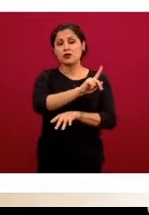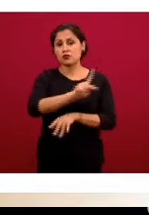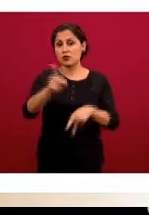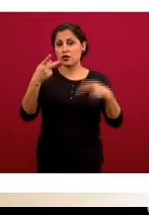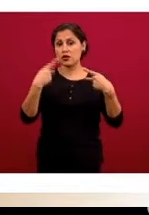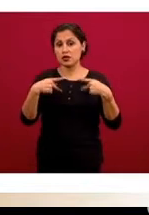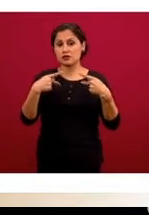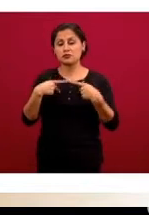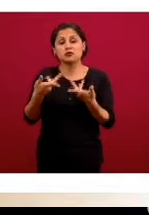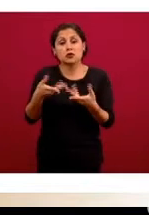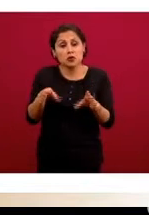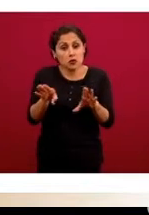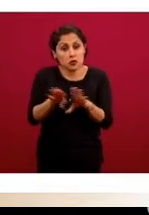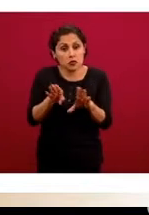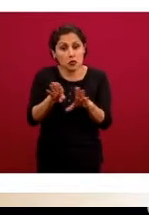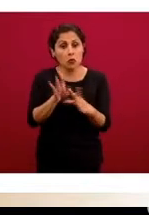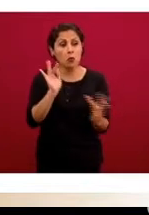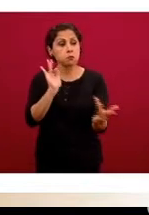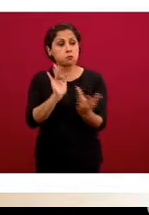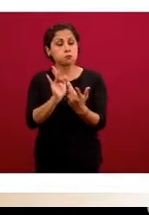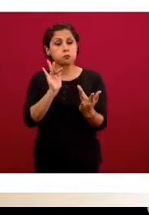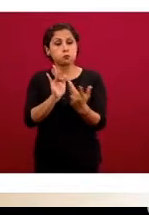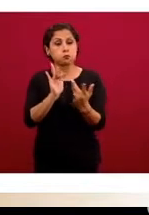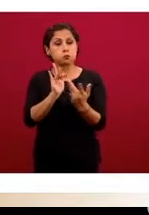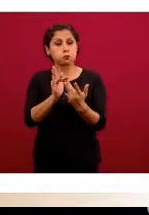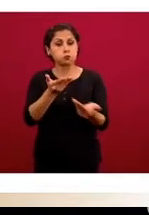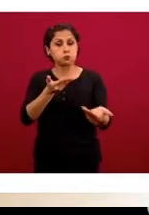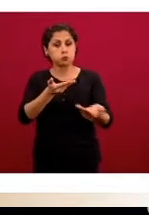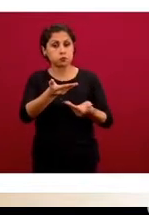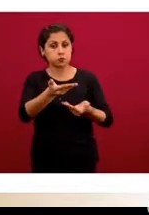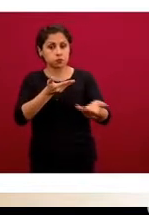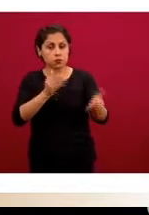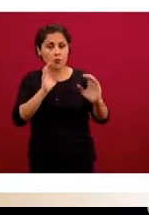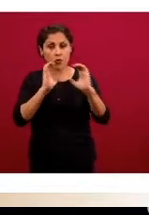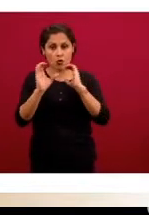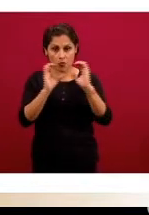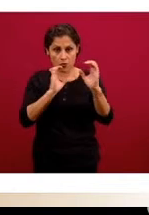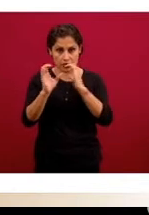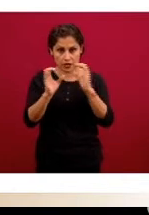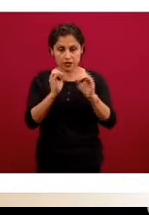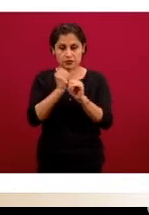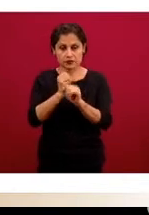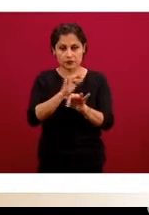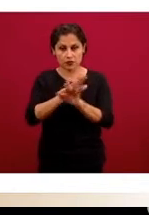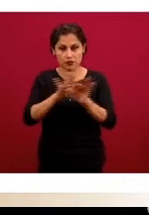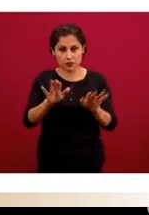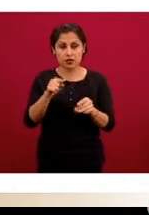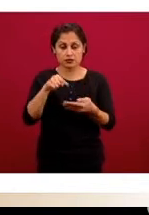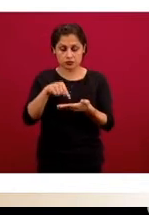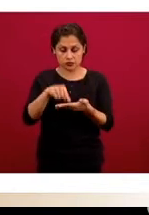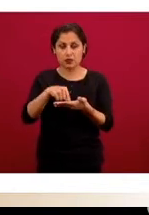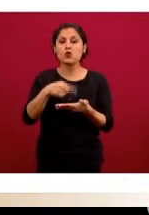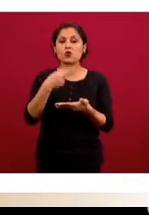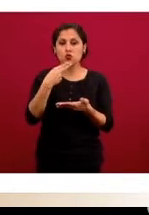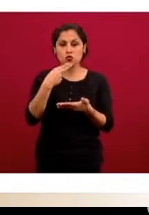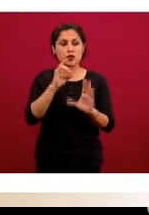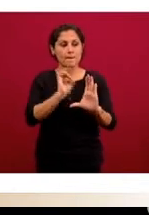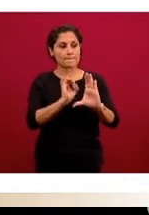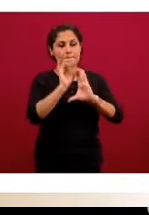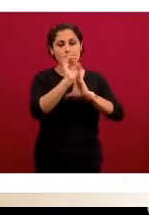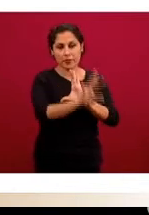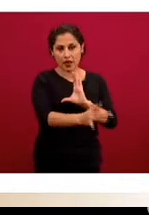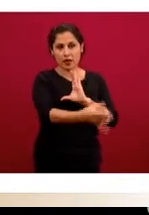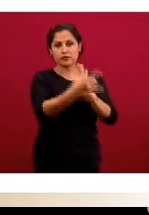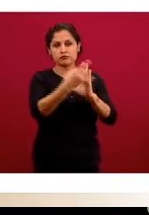direct, accessible, and free way. This is so that people can get